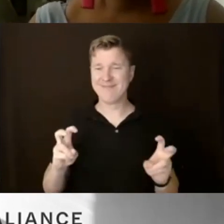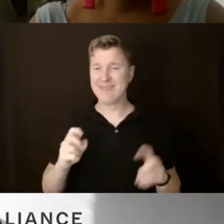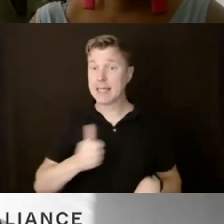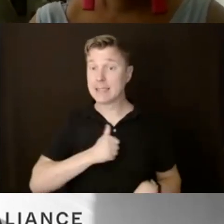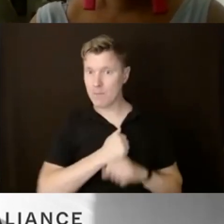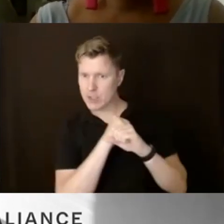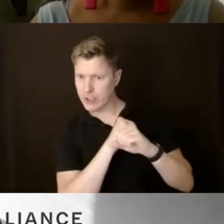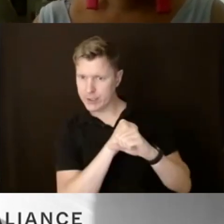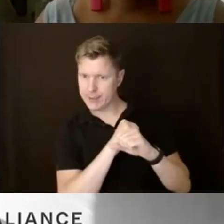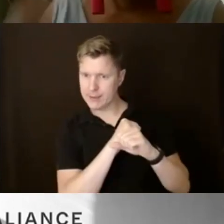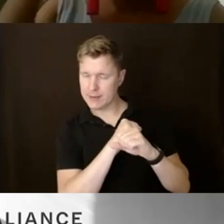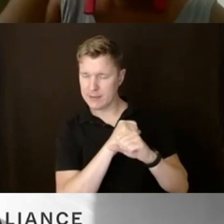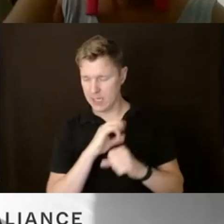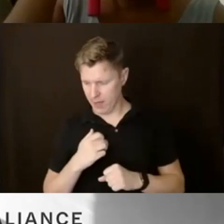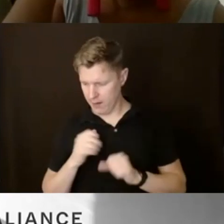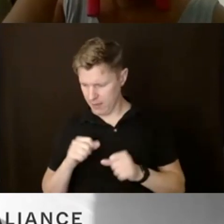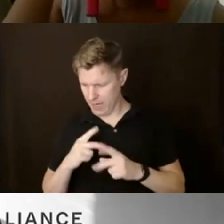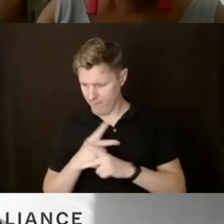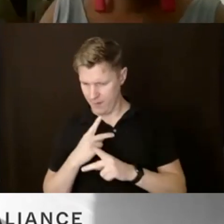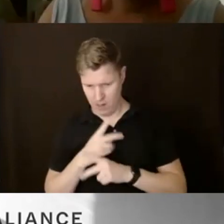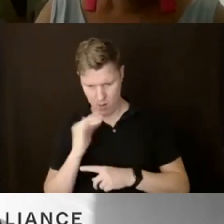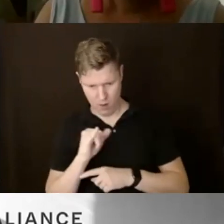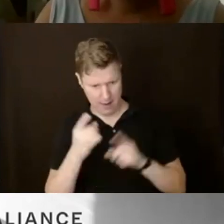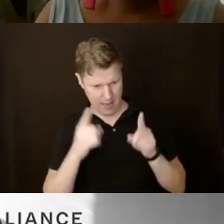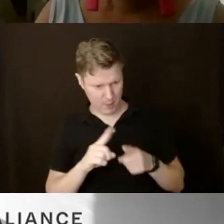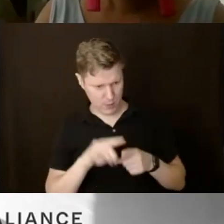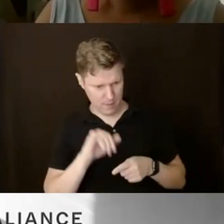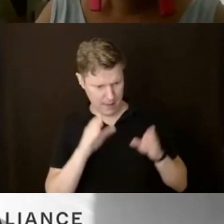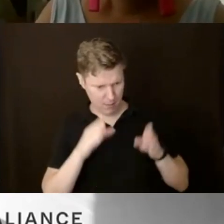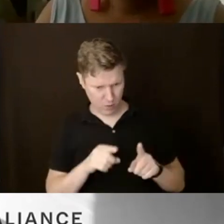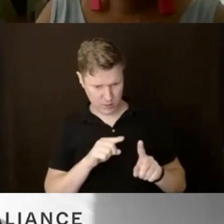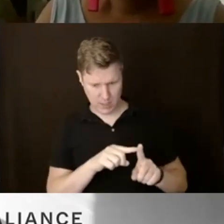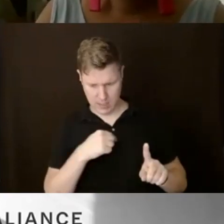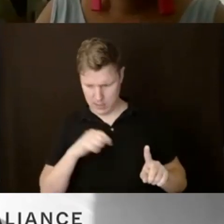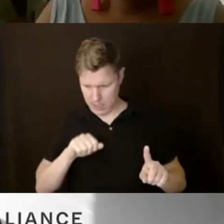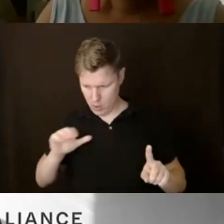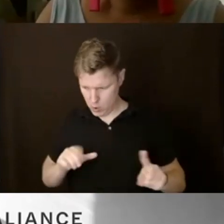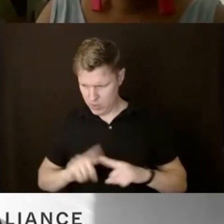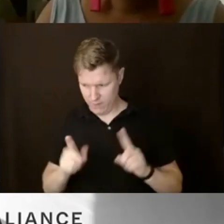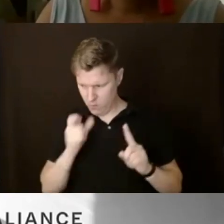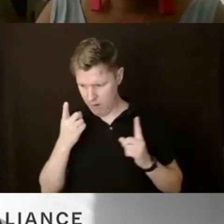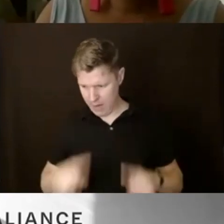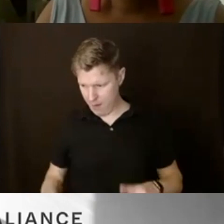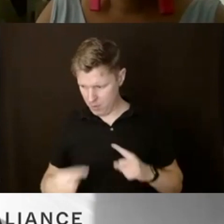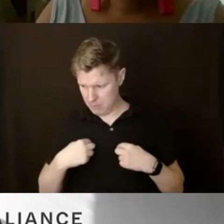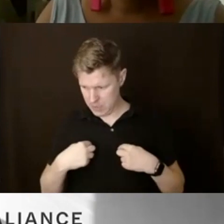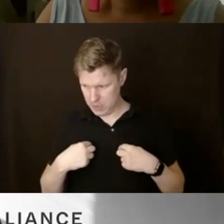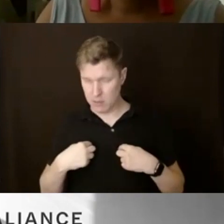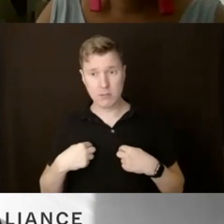figure out why that happened to this person, then I can do something different. It won't happen to me, right? And I think